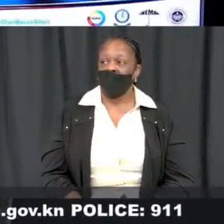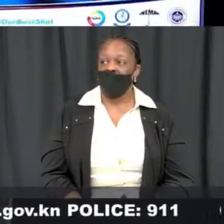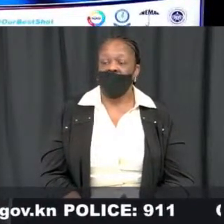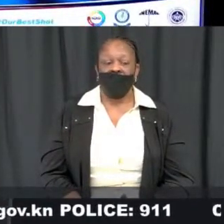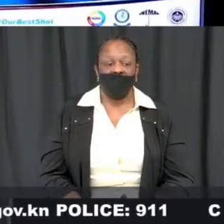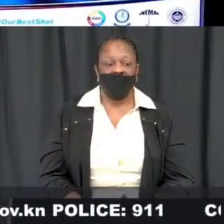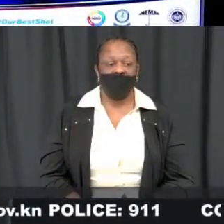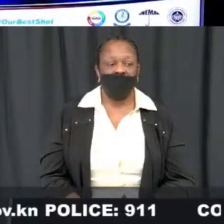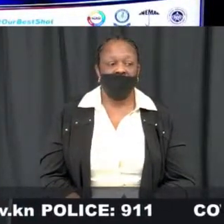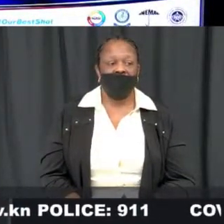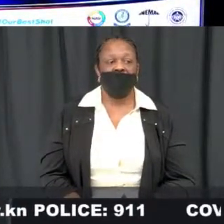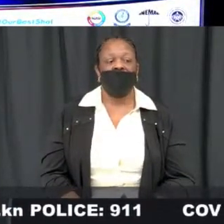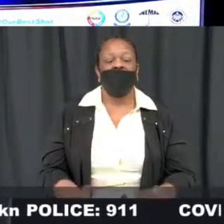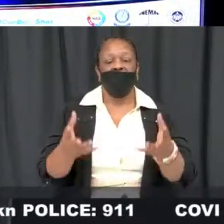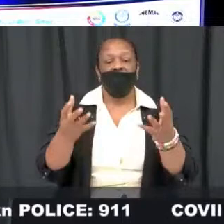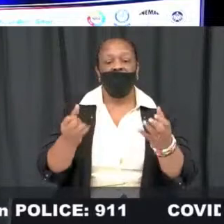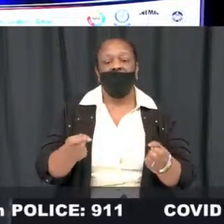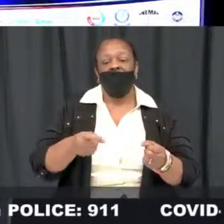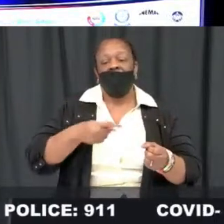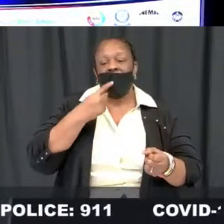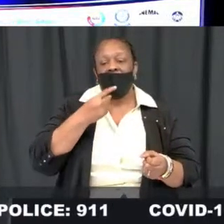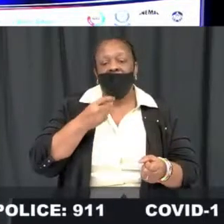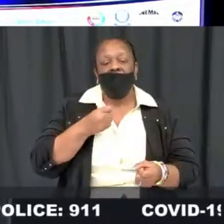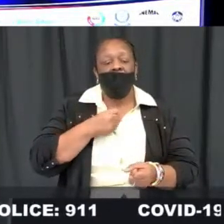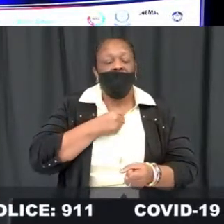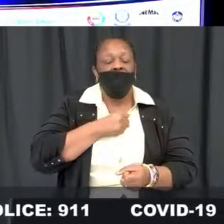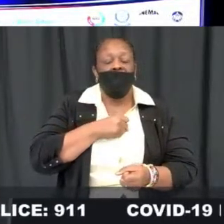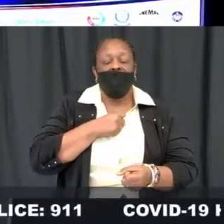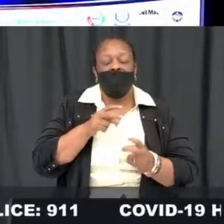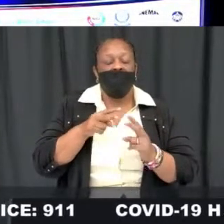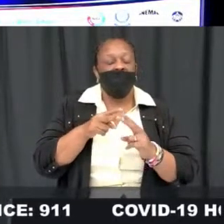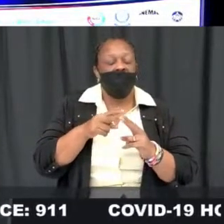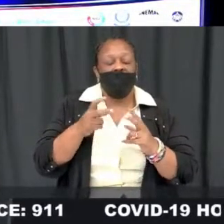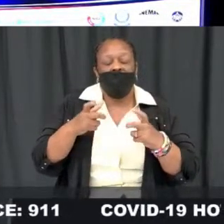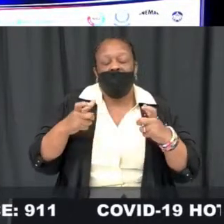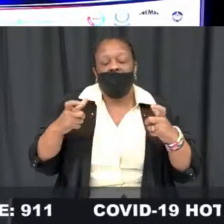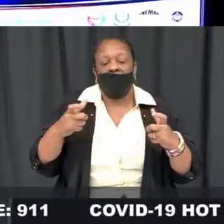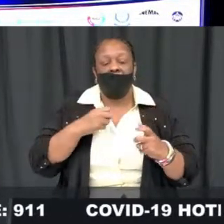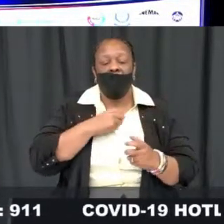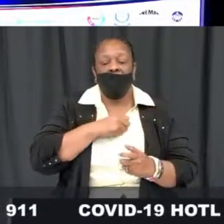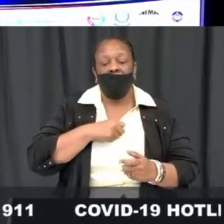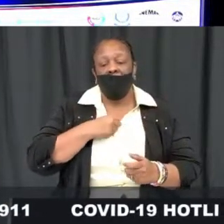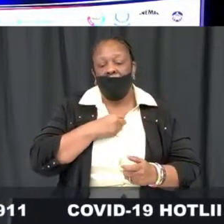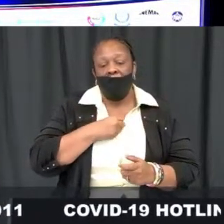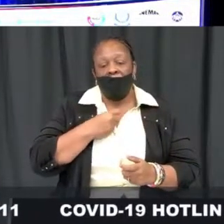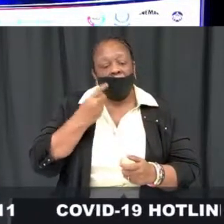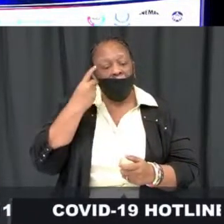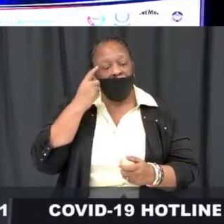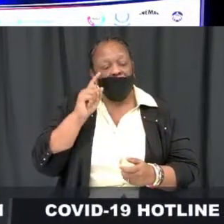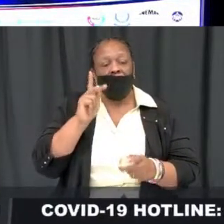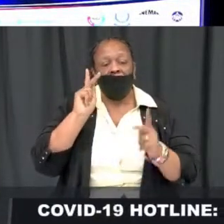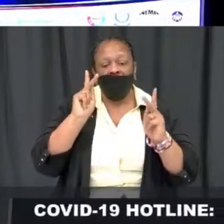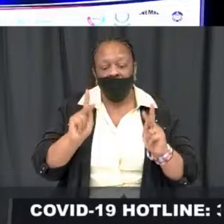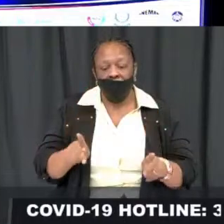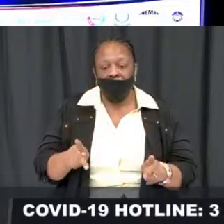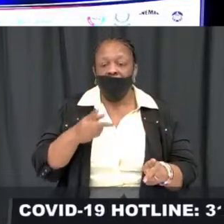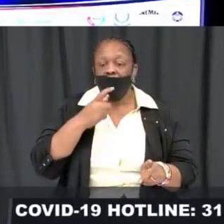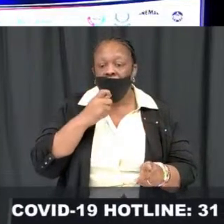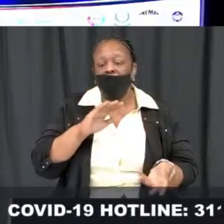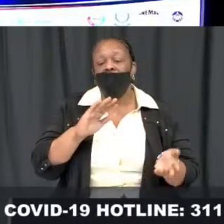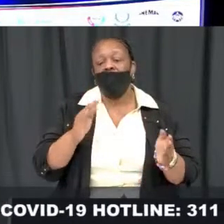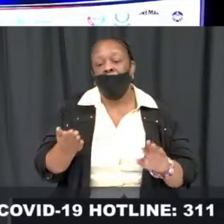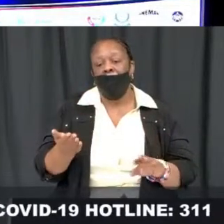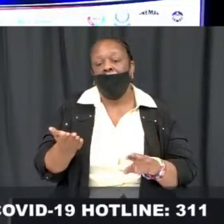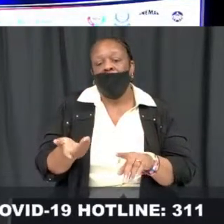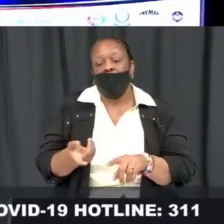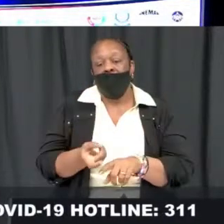extending sincere condolences to the family members and loved ones for those persons we have lost